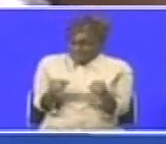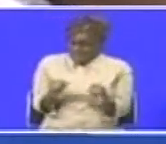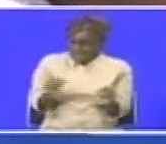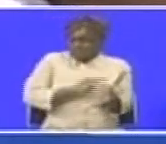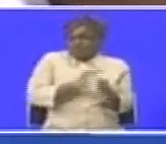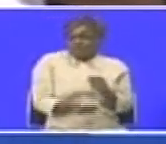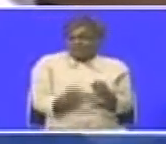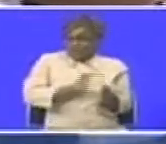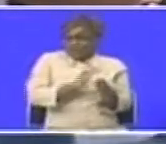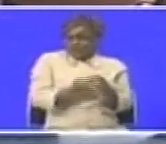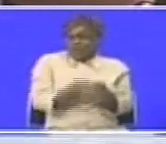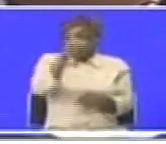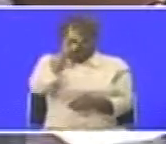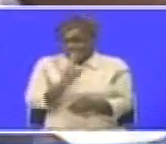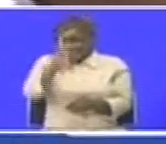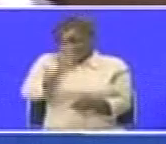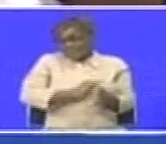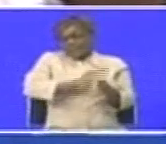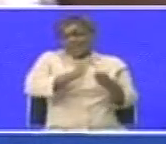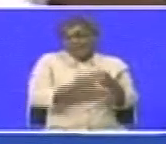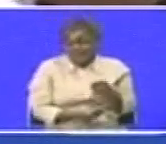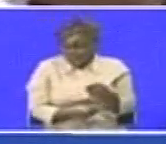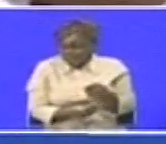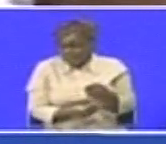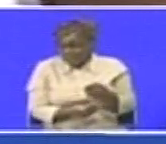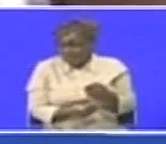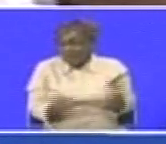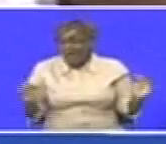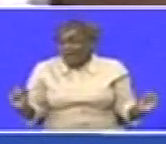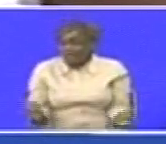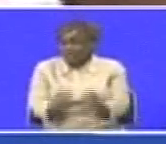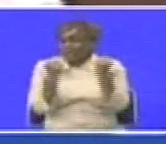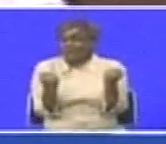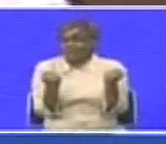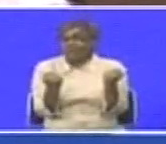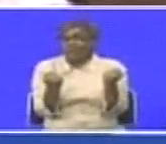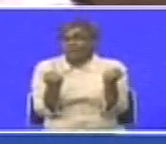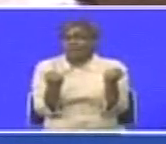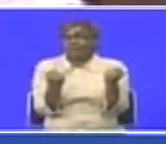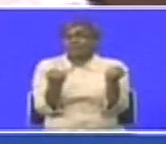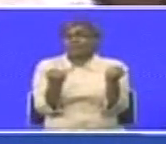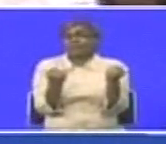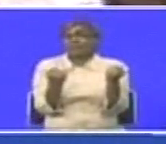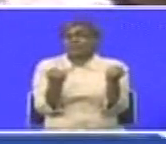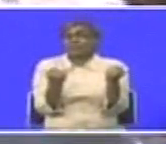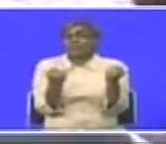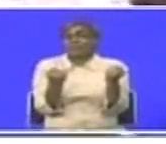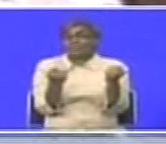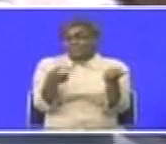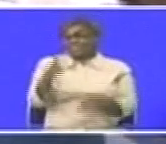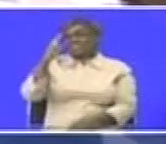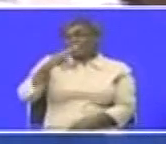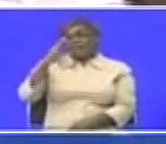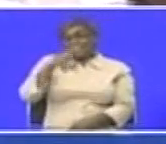to cover up, serious cover up of what actually happened. We must call of this bluff because